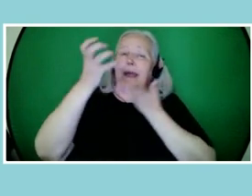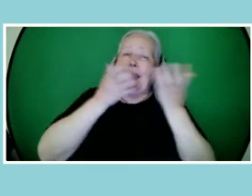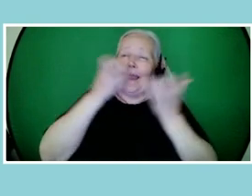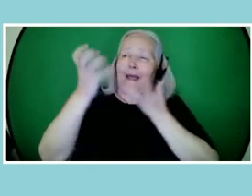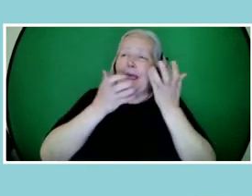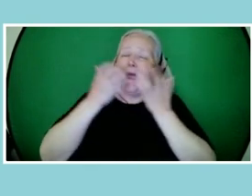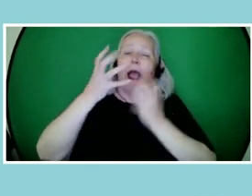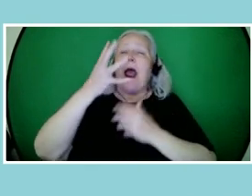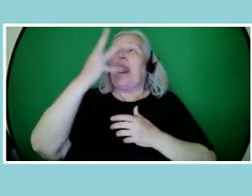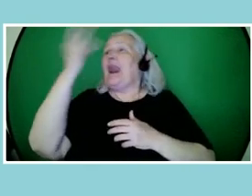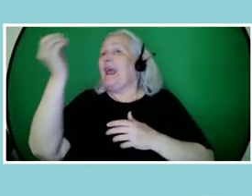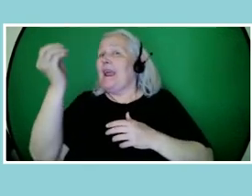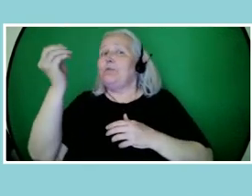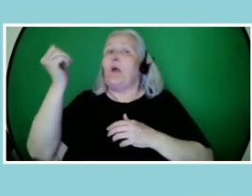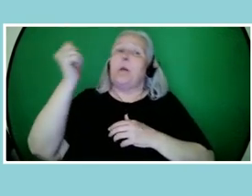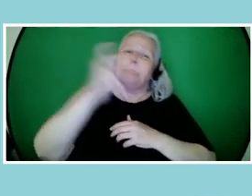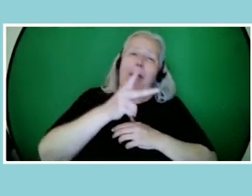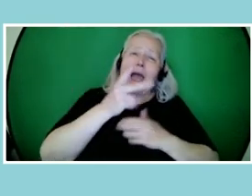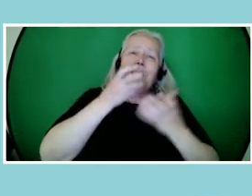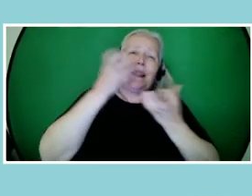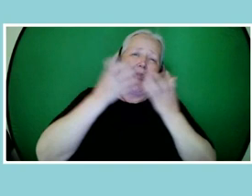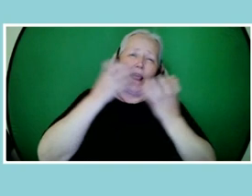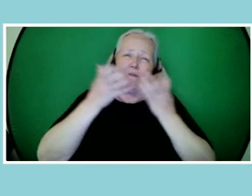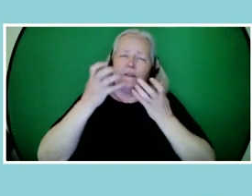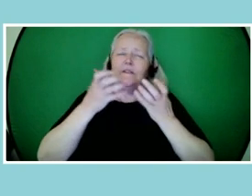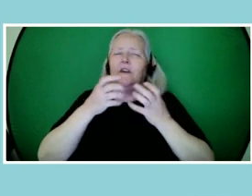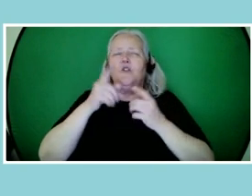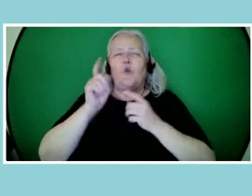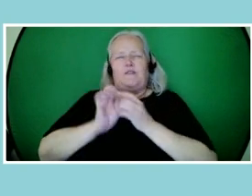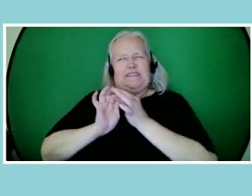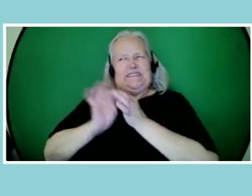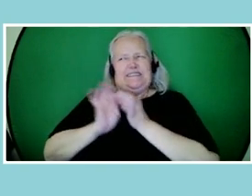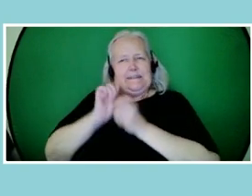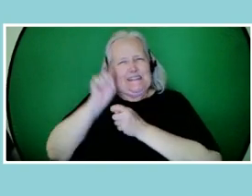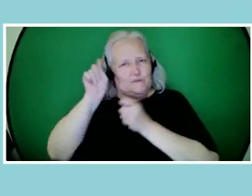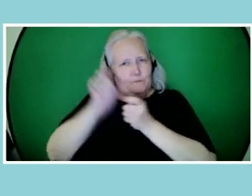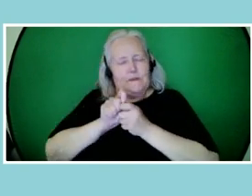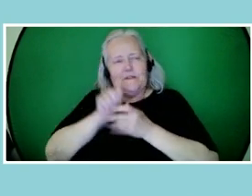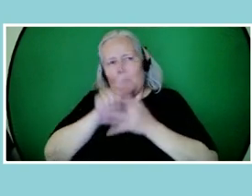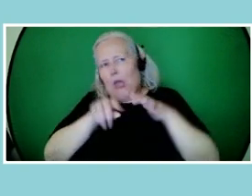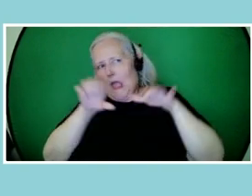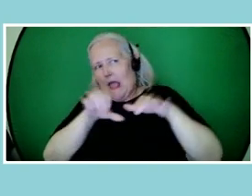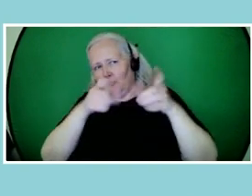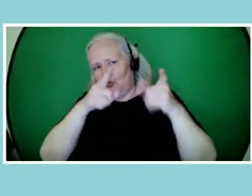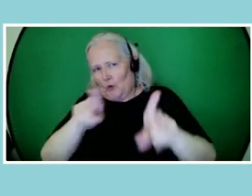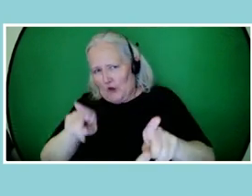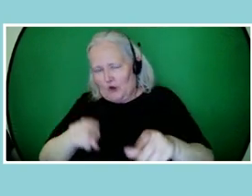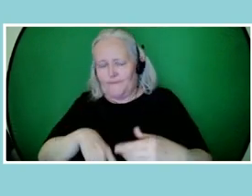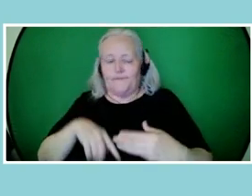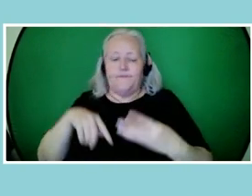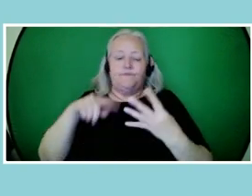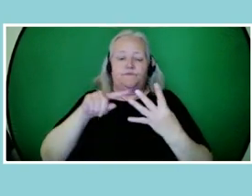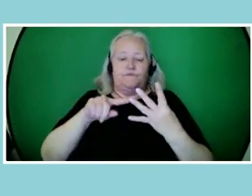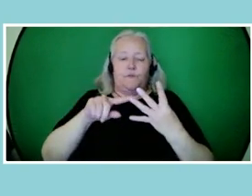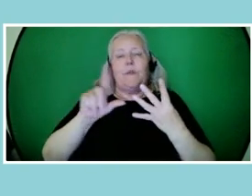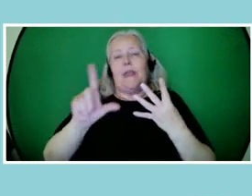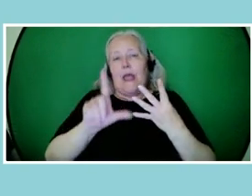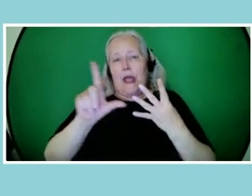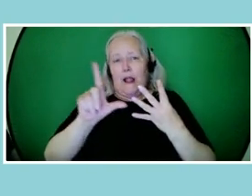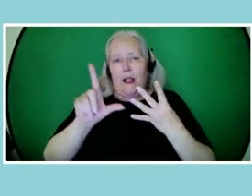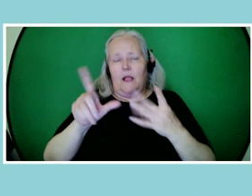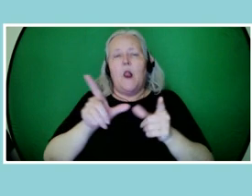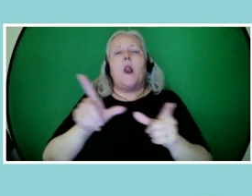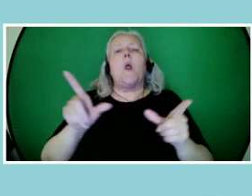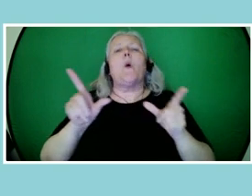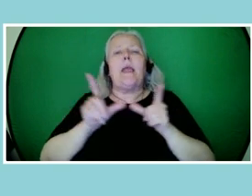coming back and yelling again. So try to be specific about the activity. The L is for location, right? Where